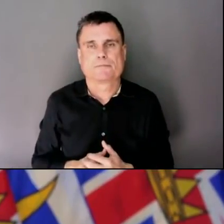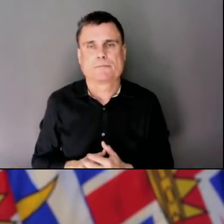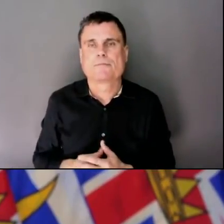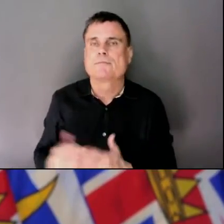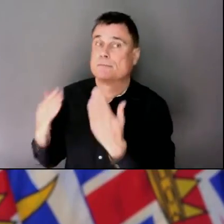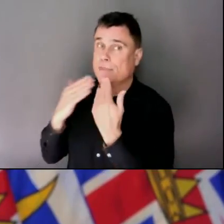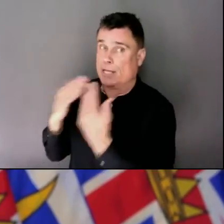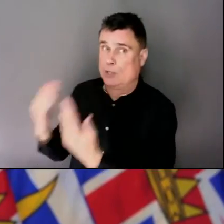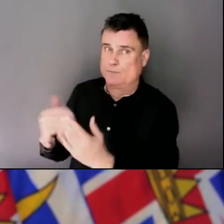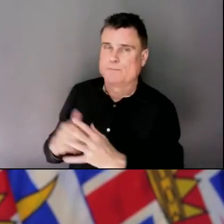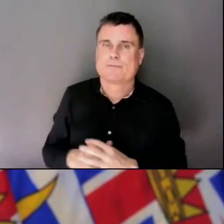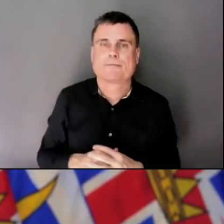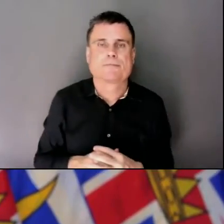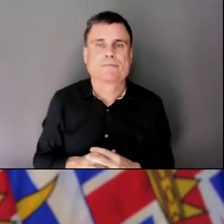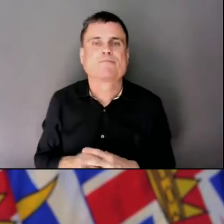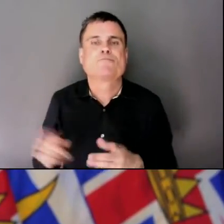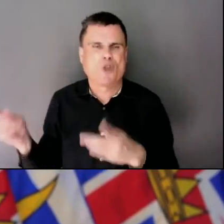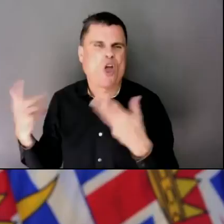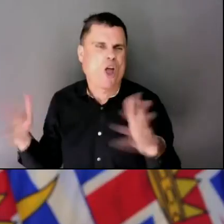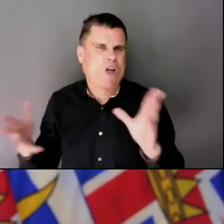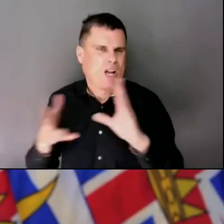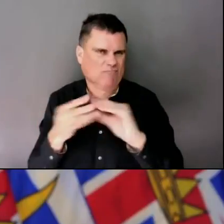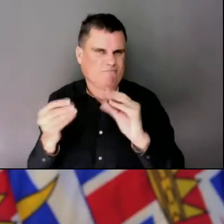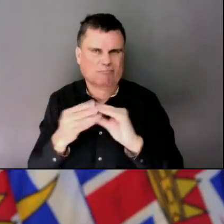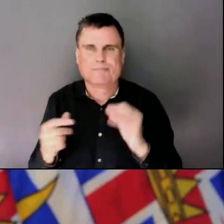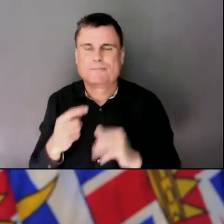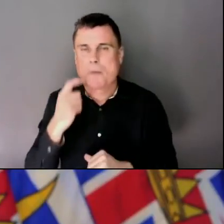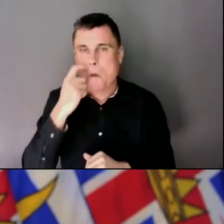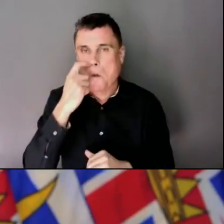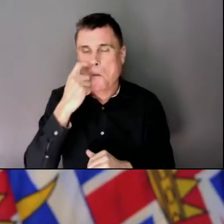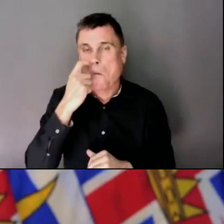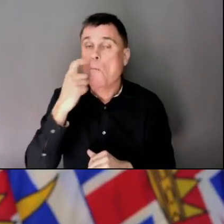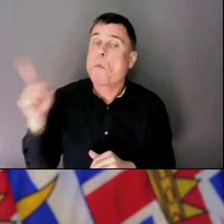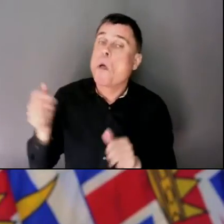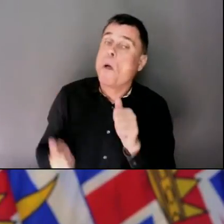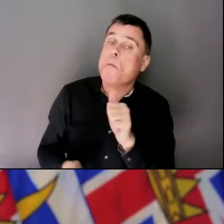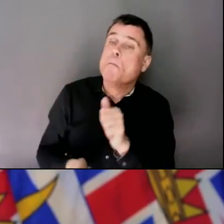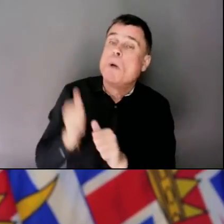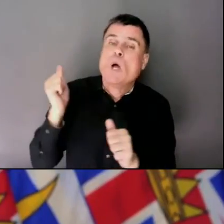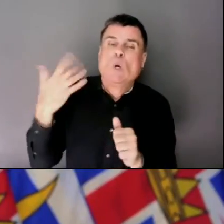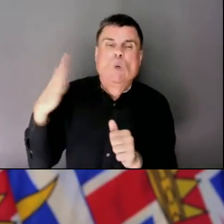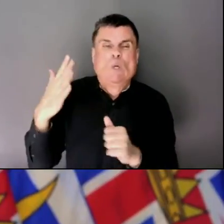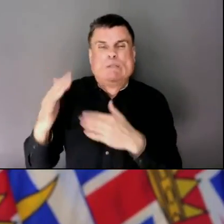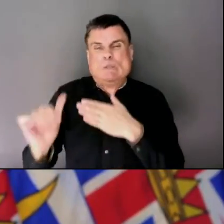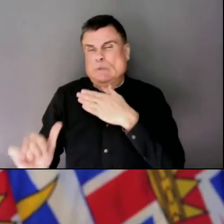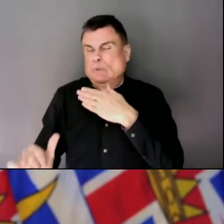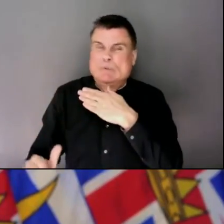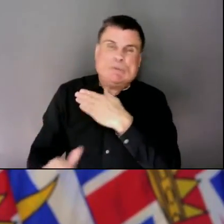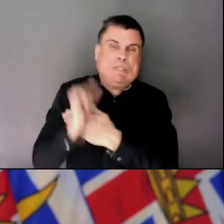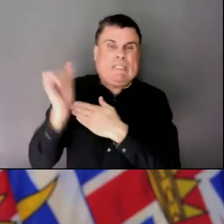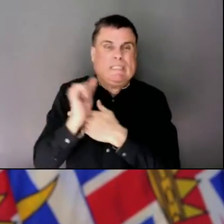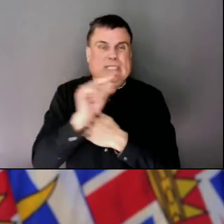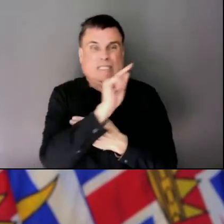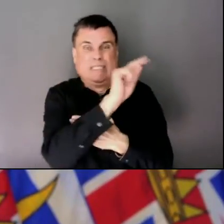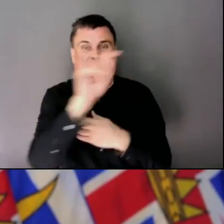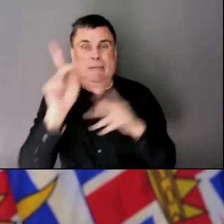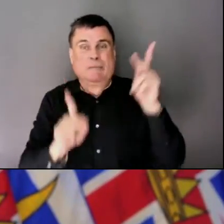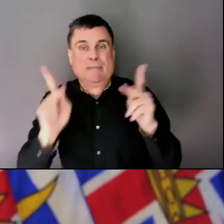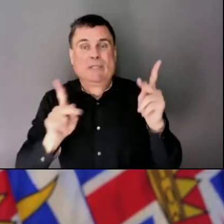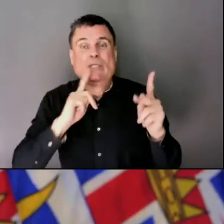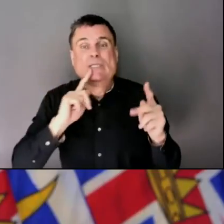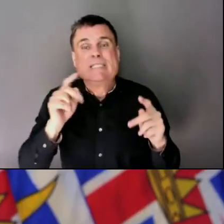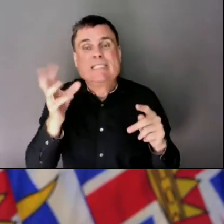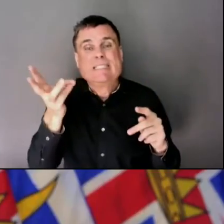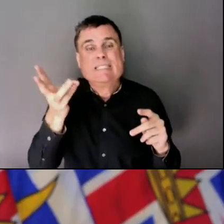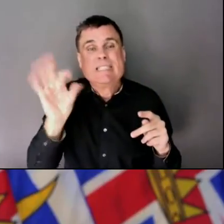know you've talked about this a bit, but you've placed the extremely vulnerable people, those 69 and younger, in phase three, the ones with severe respiratory conditions,